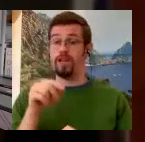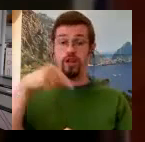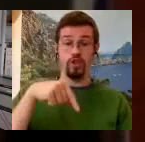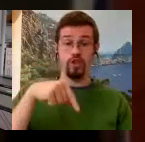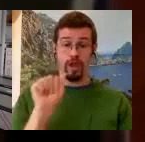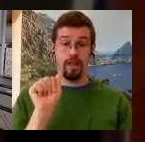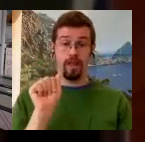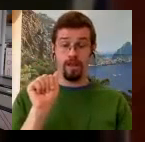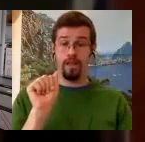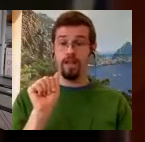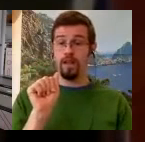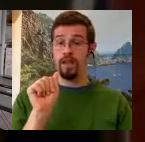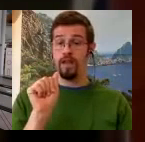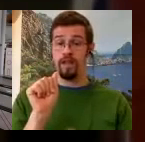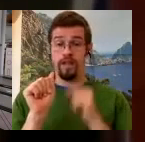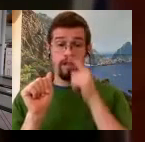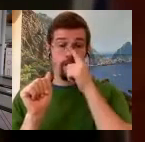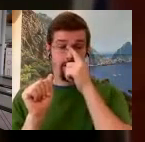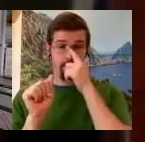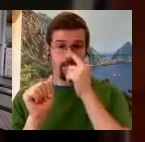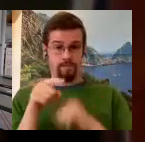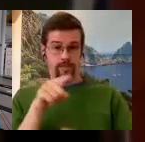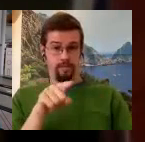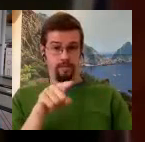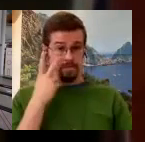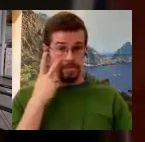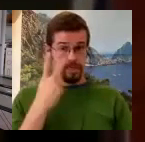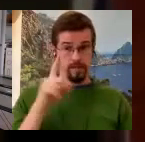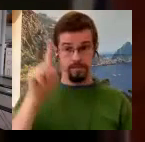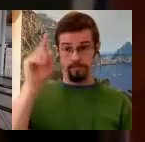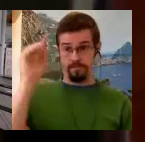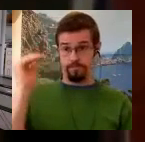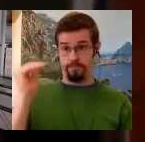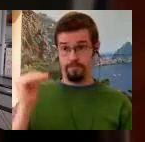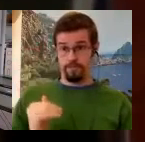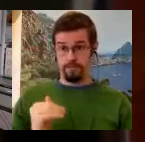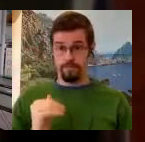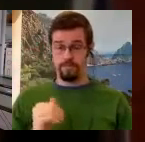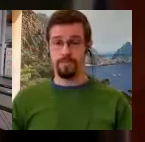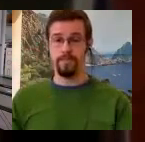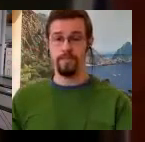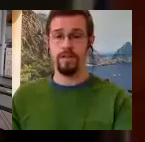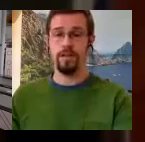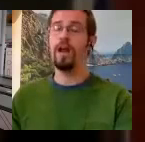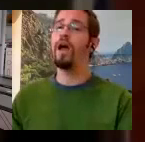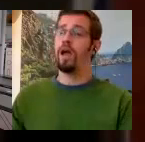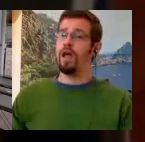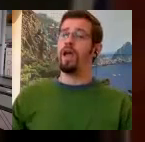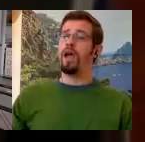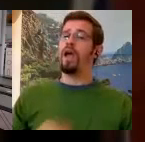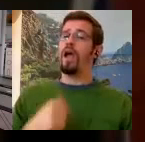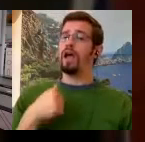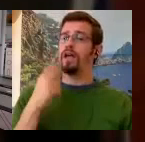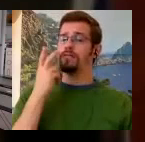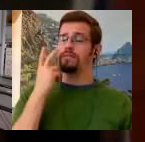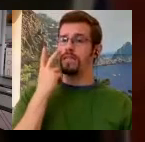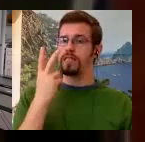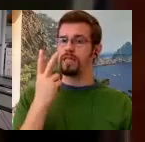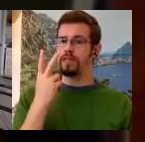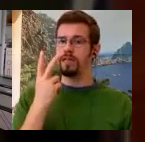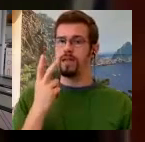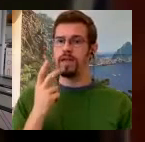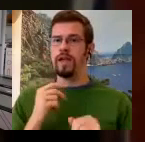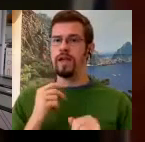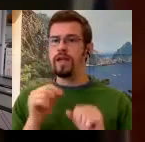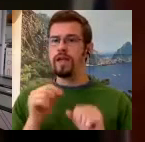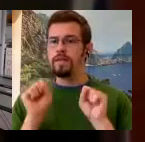you seen what's there, Steve? Can you? Yeah. As for sign text, is it possible to make a new version? First,